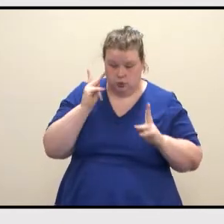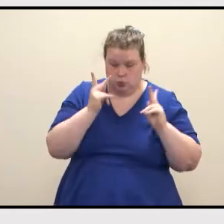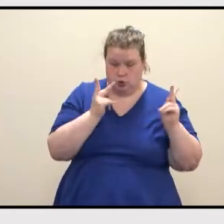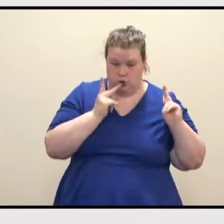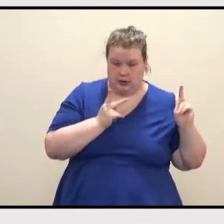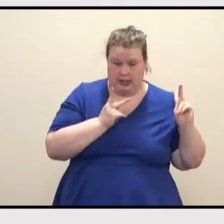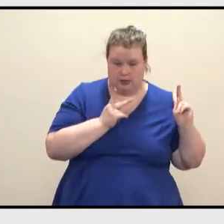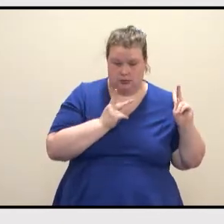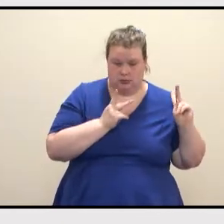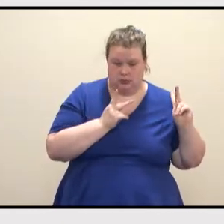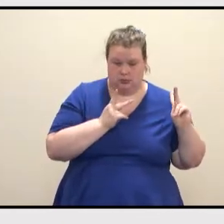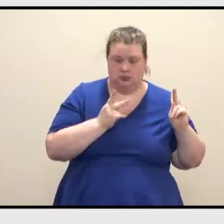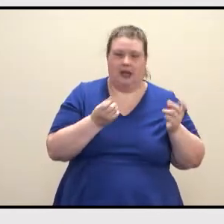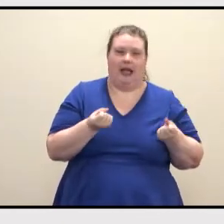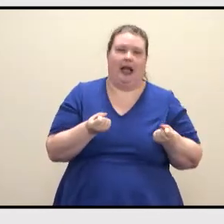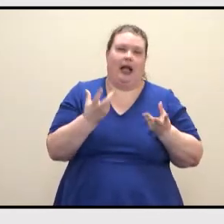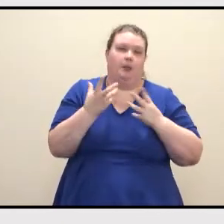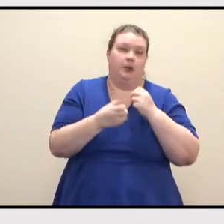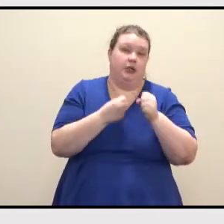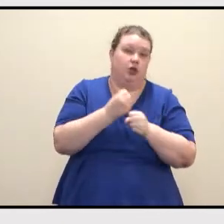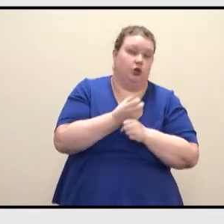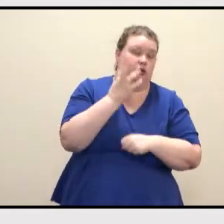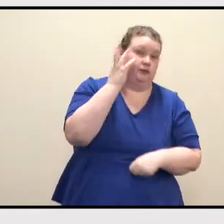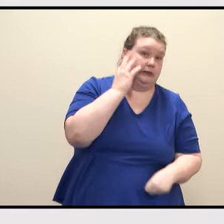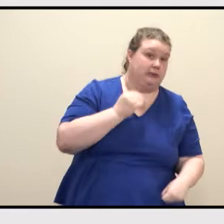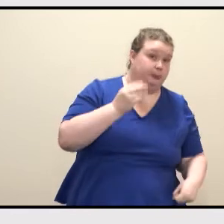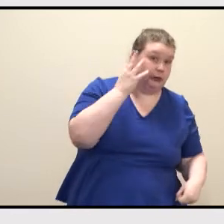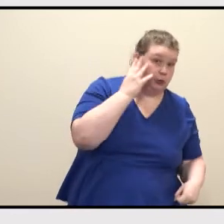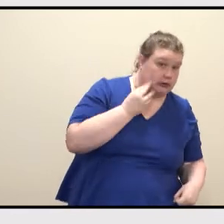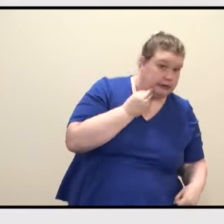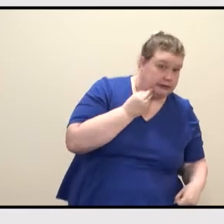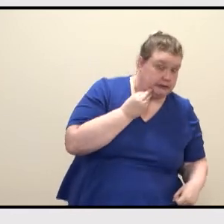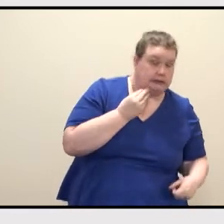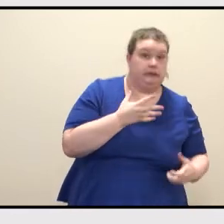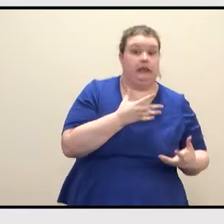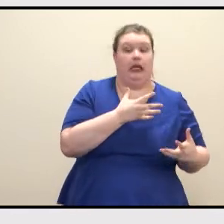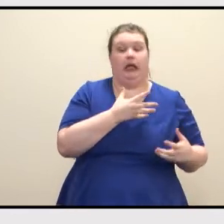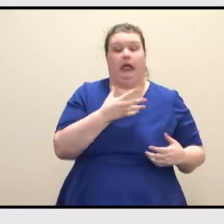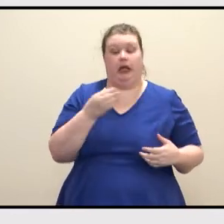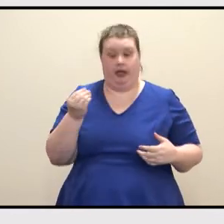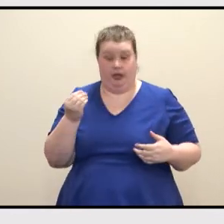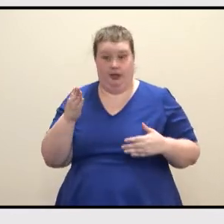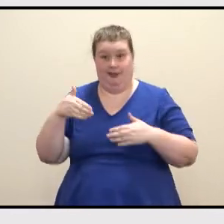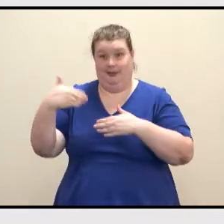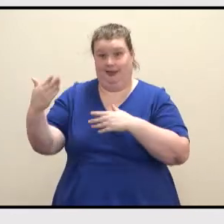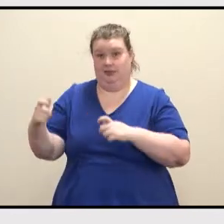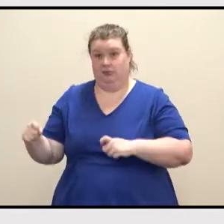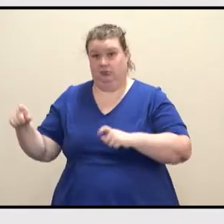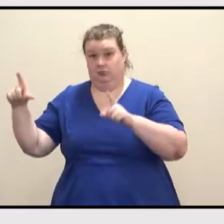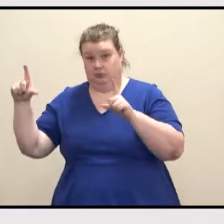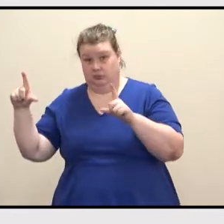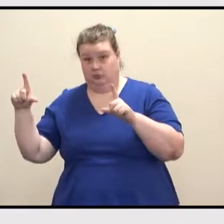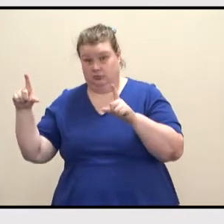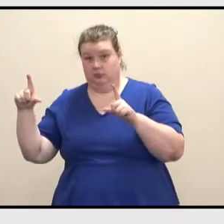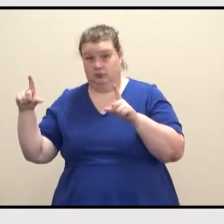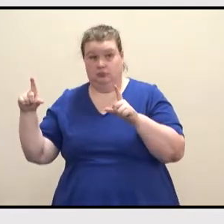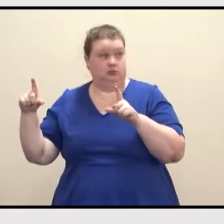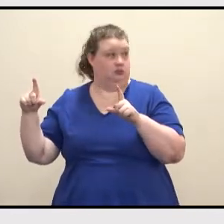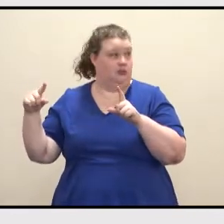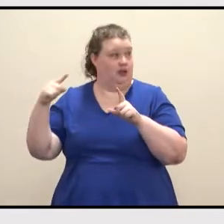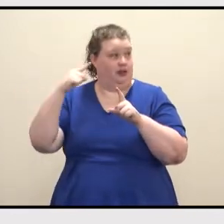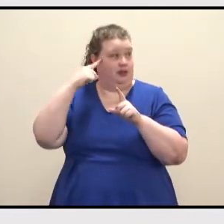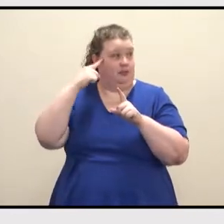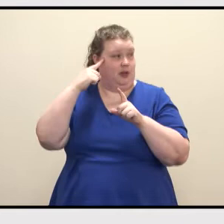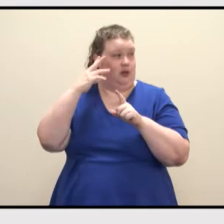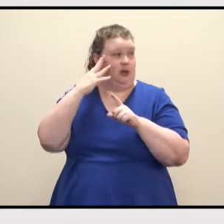about demographics. And so we think about the experience of our current teachers, and then we, in the next slide, we'll see here in just a minute, we think about